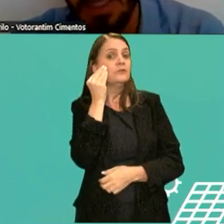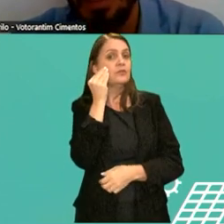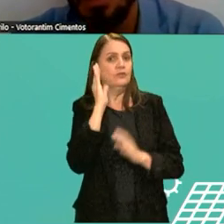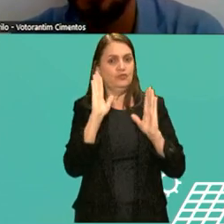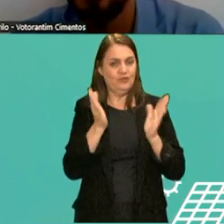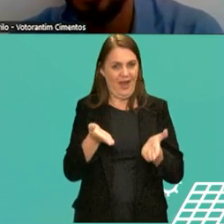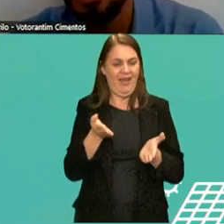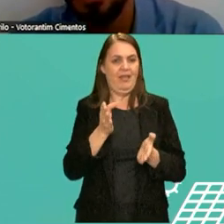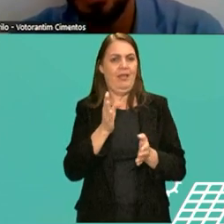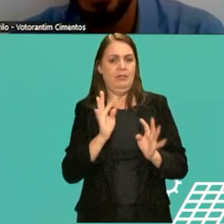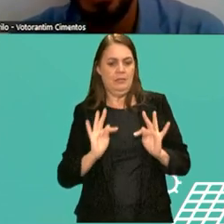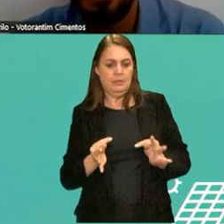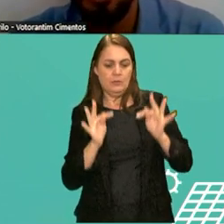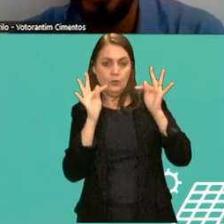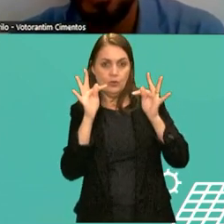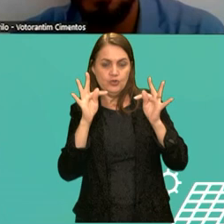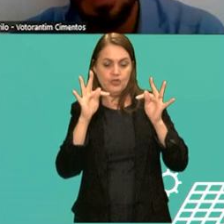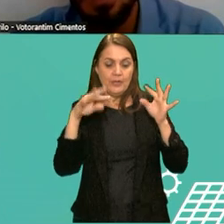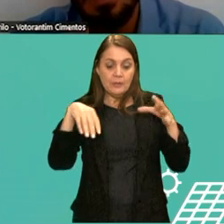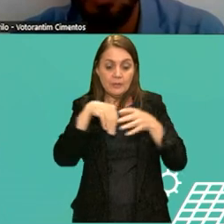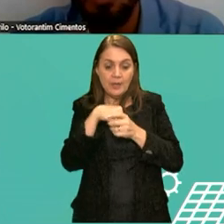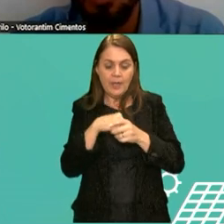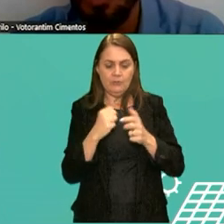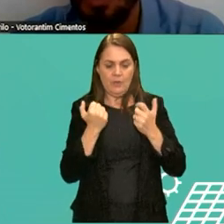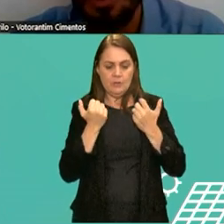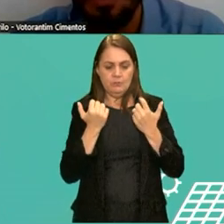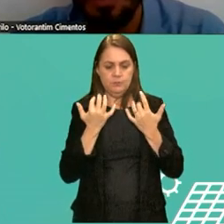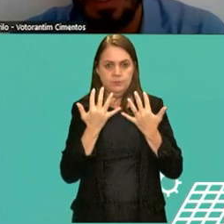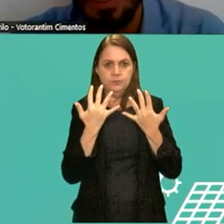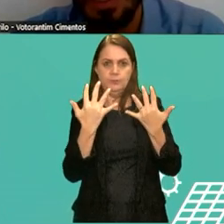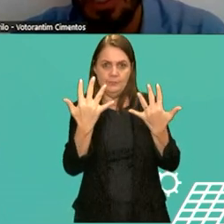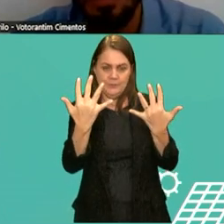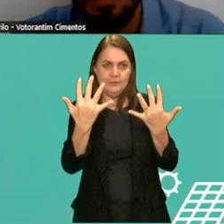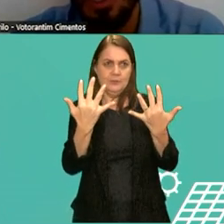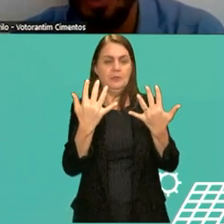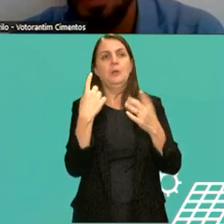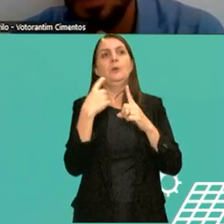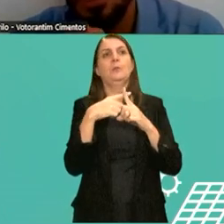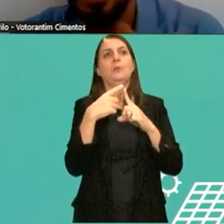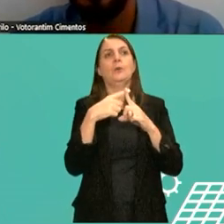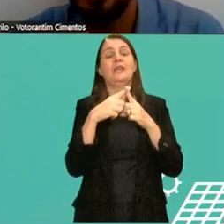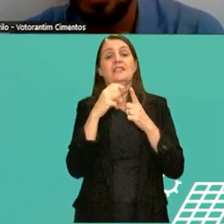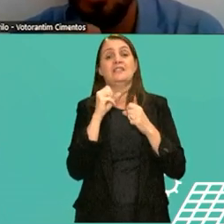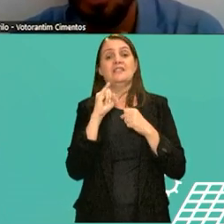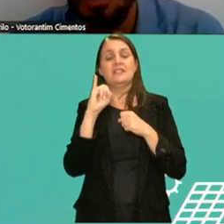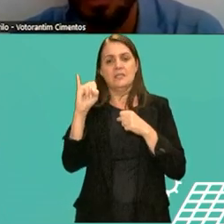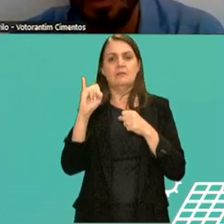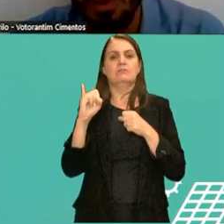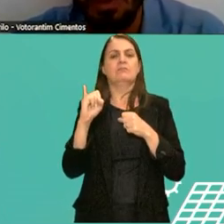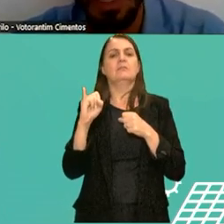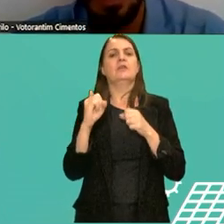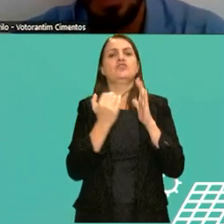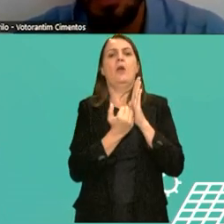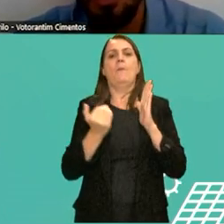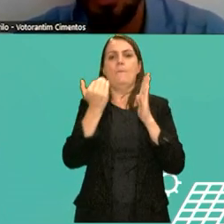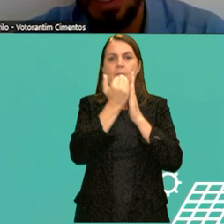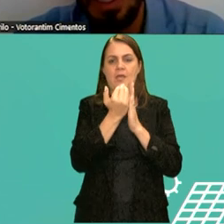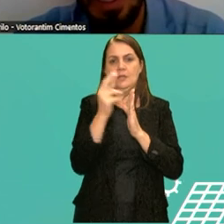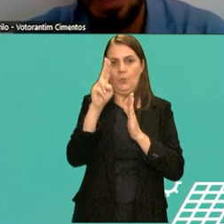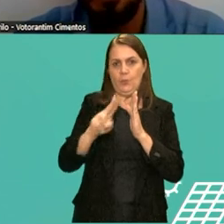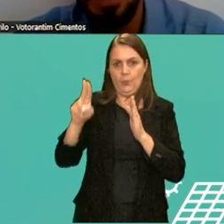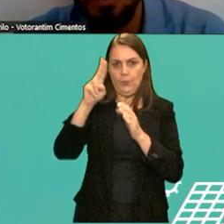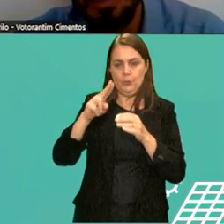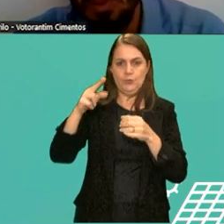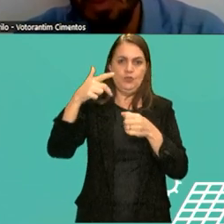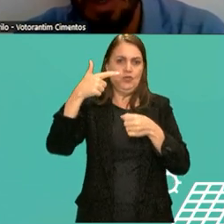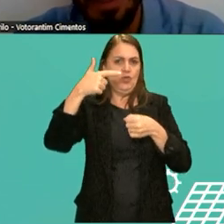When we, for example, when we use a lot of alternative fuel, we acknowledge some oscillations